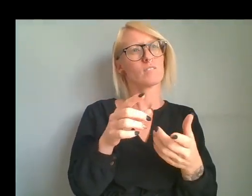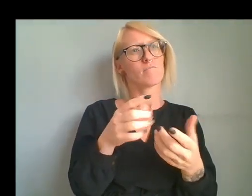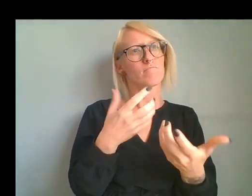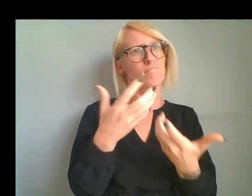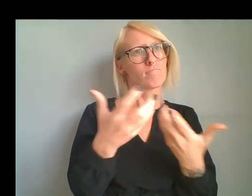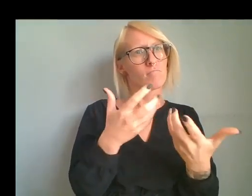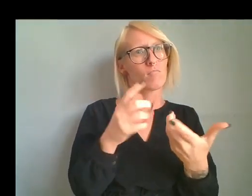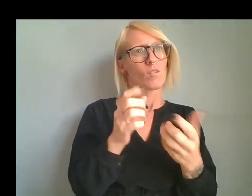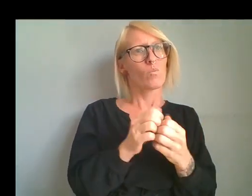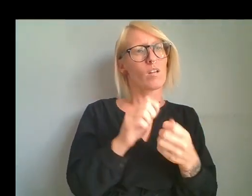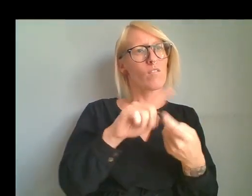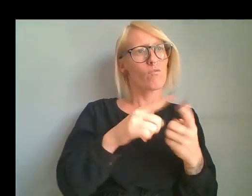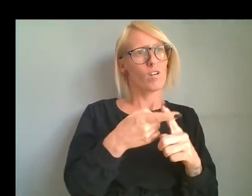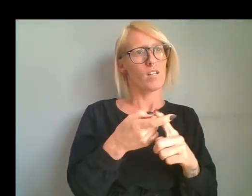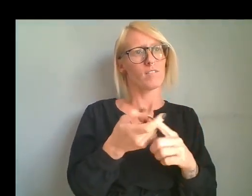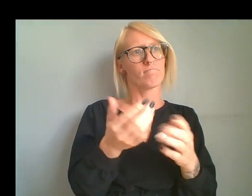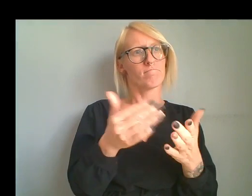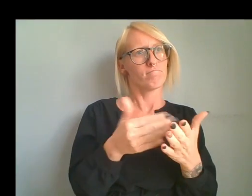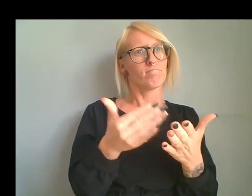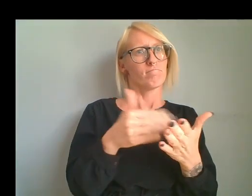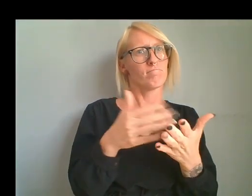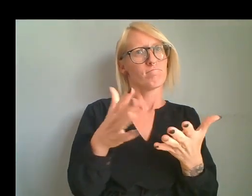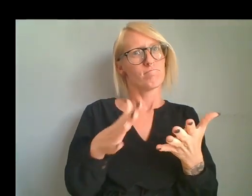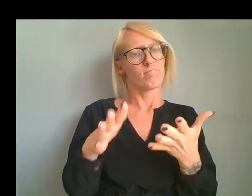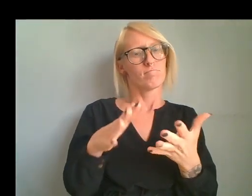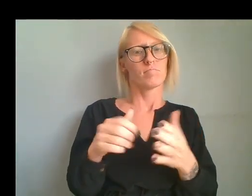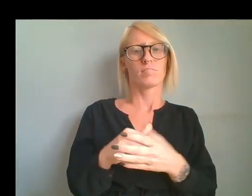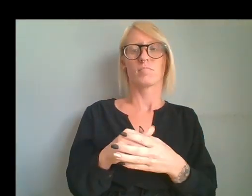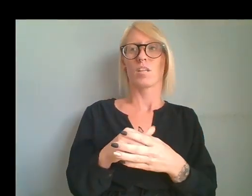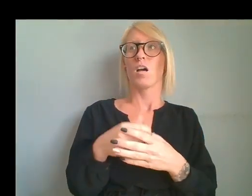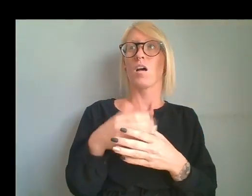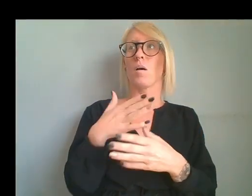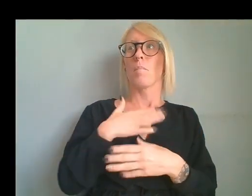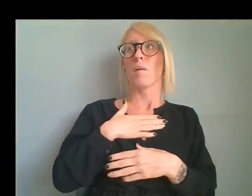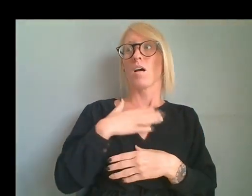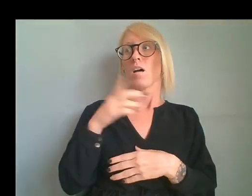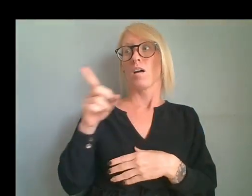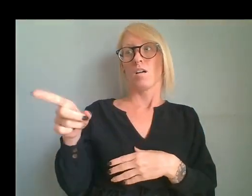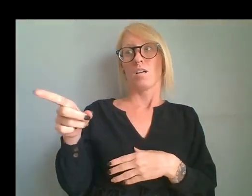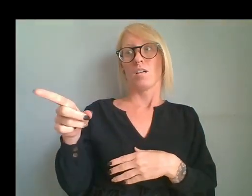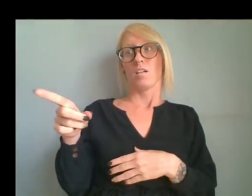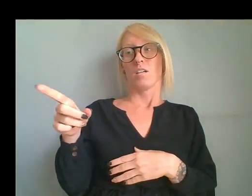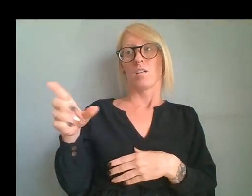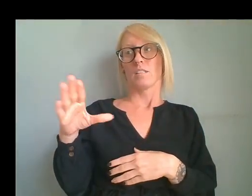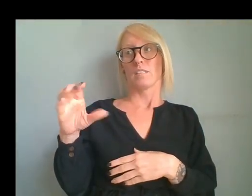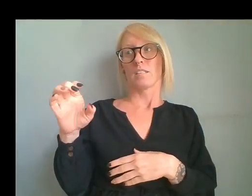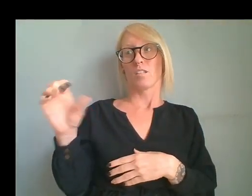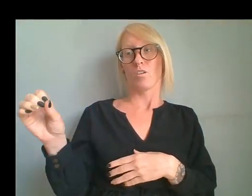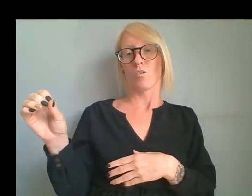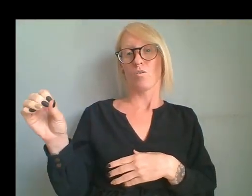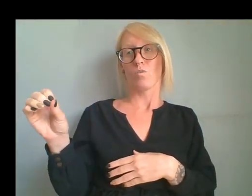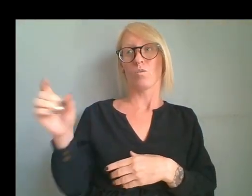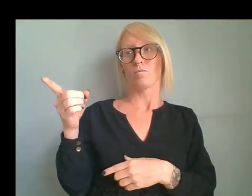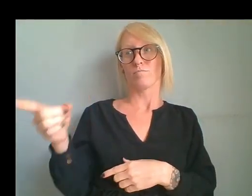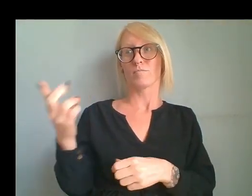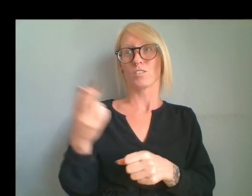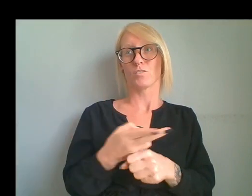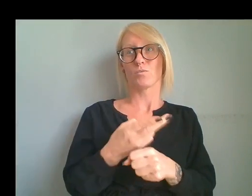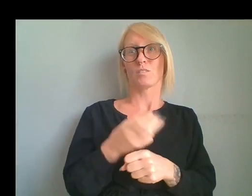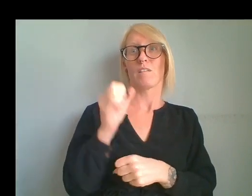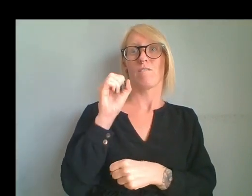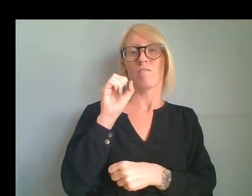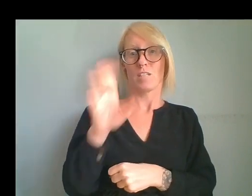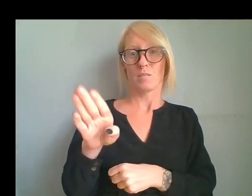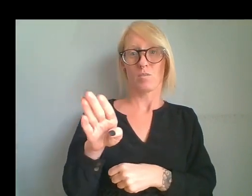my boss, George Stevens, his account, we want that all over the place because he's using Facebook as a nonprofit